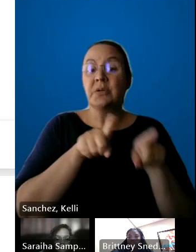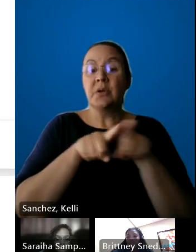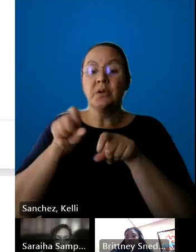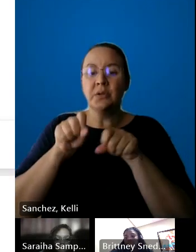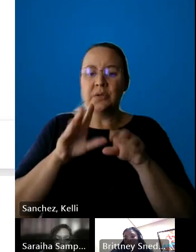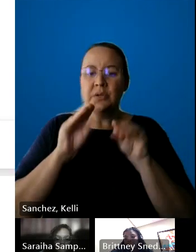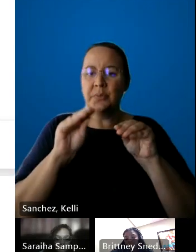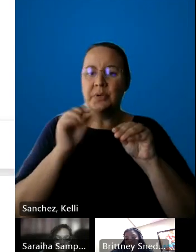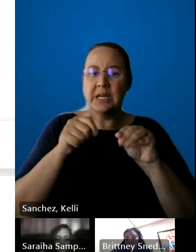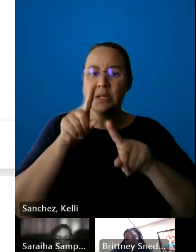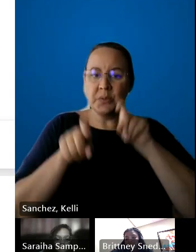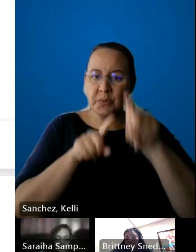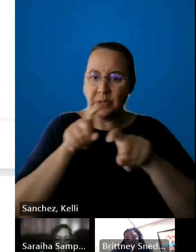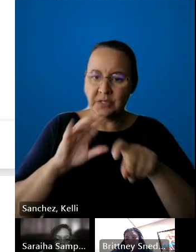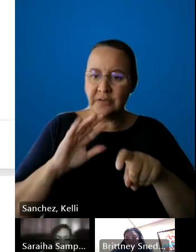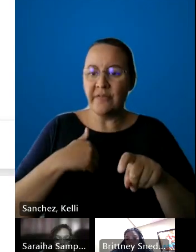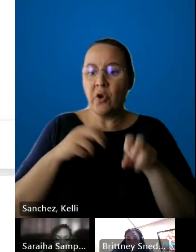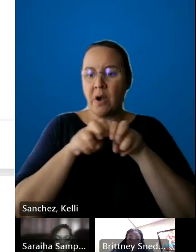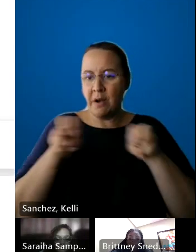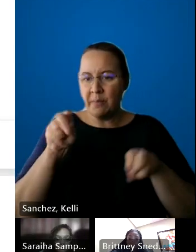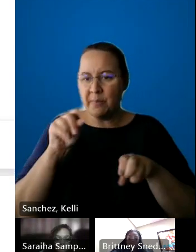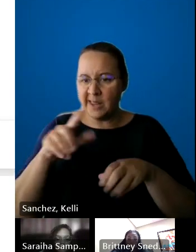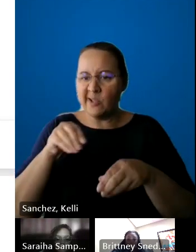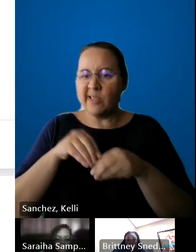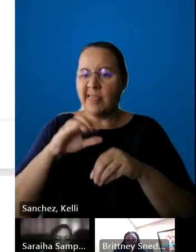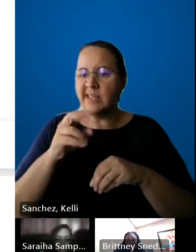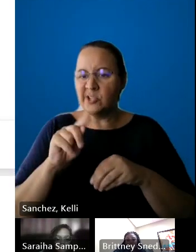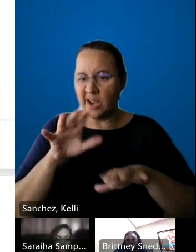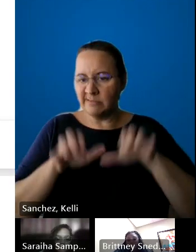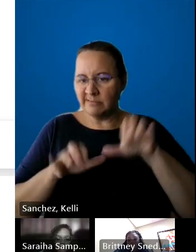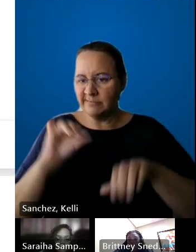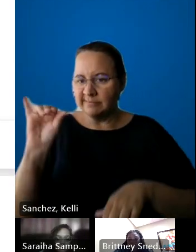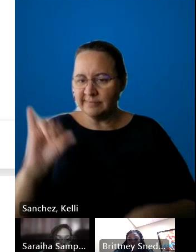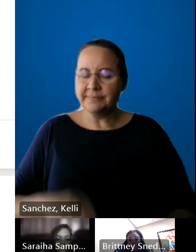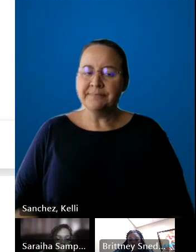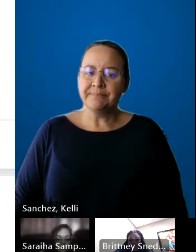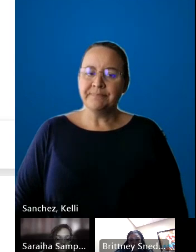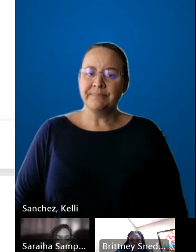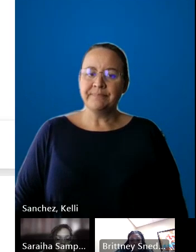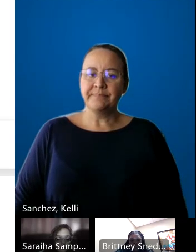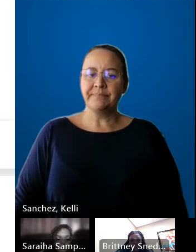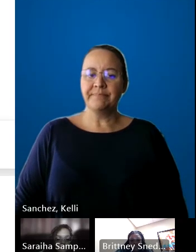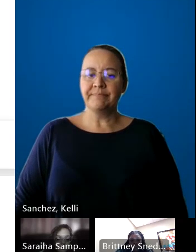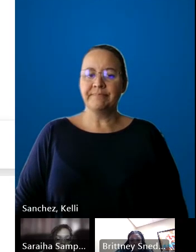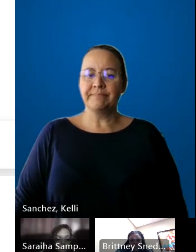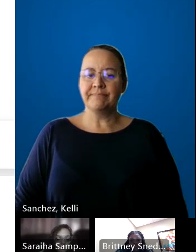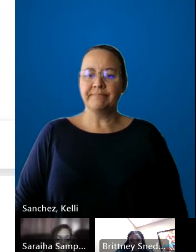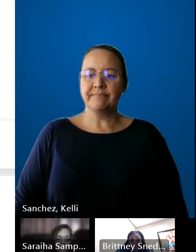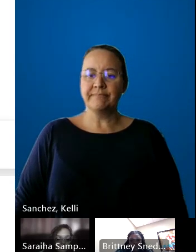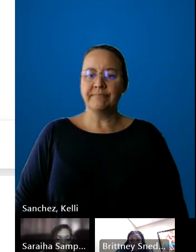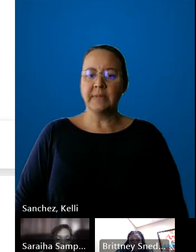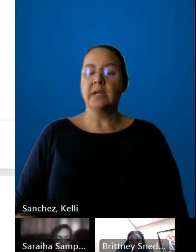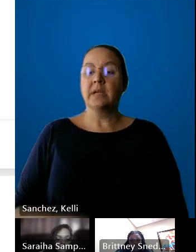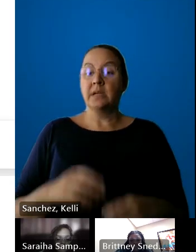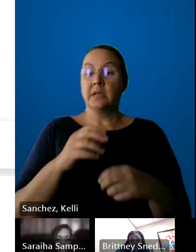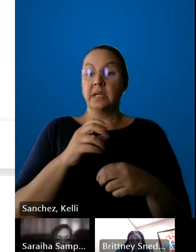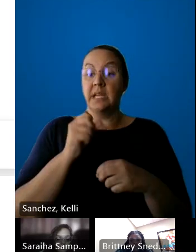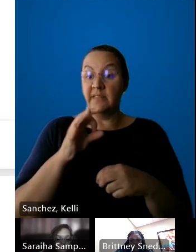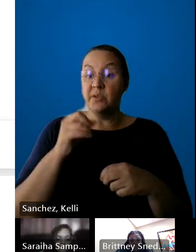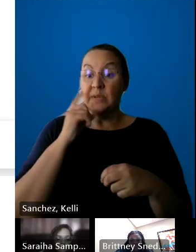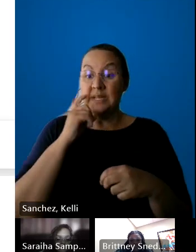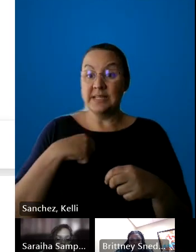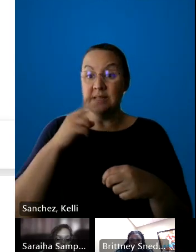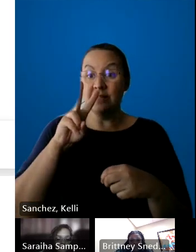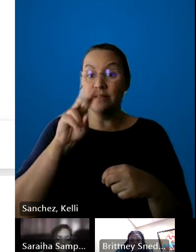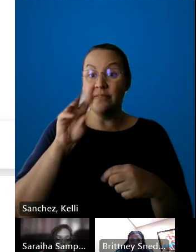any questions that you have for our panelists in the chat. To adjust your view and see all speakers and panelists, click View